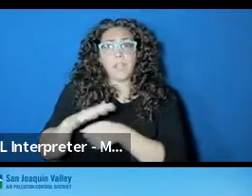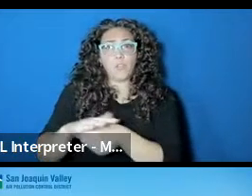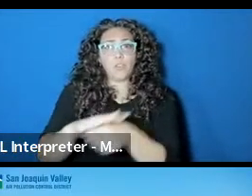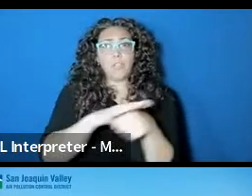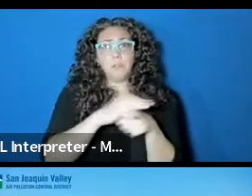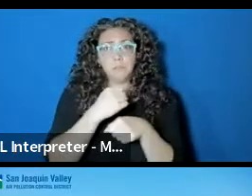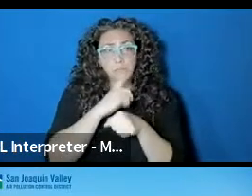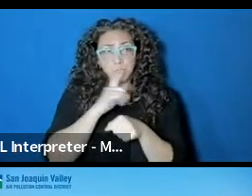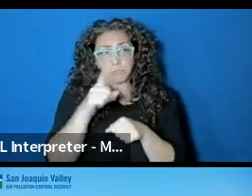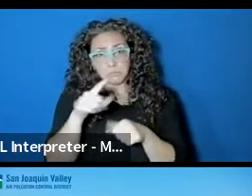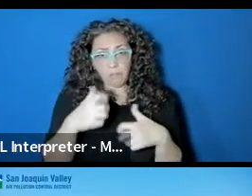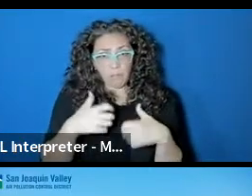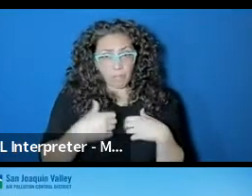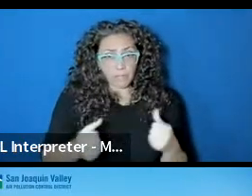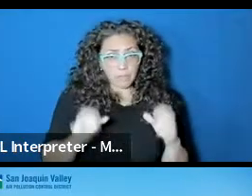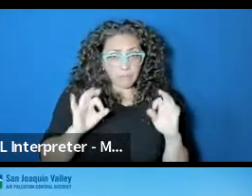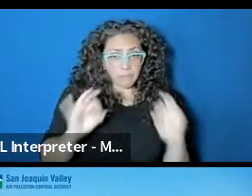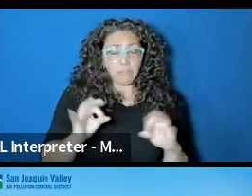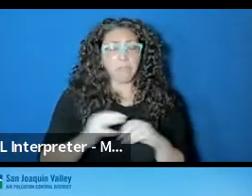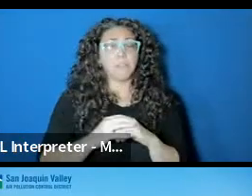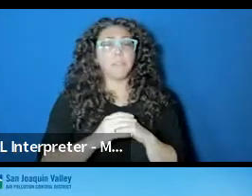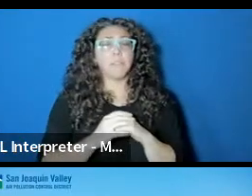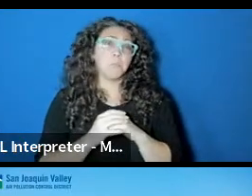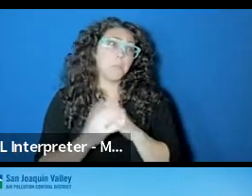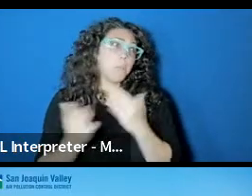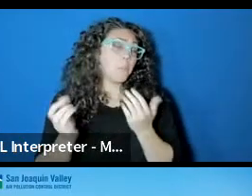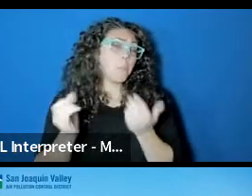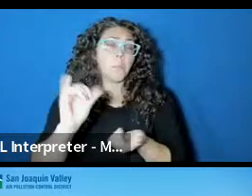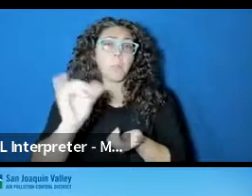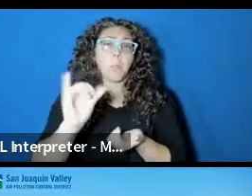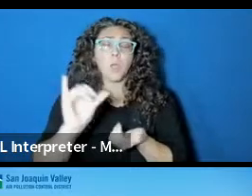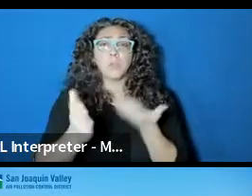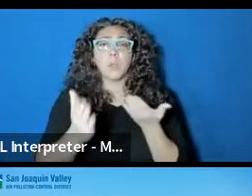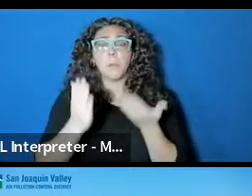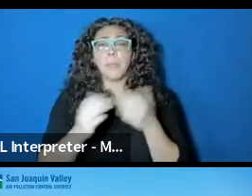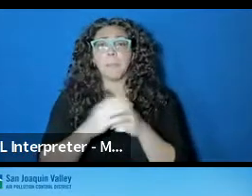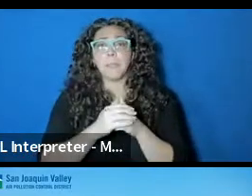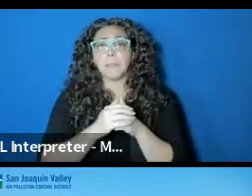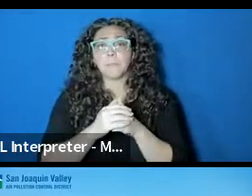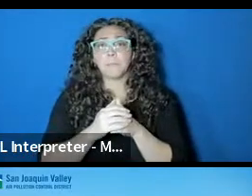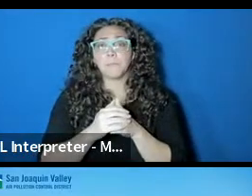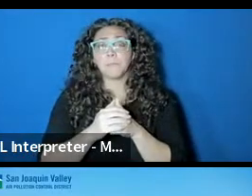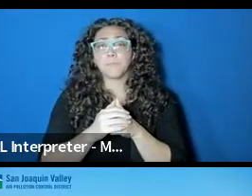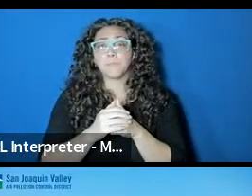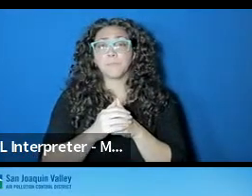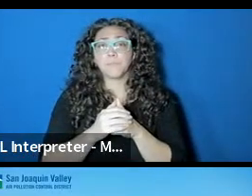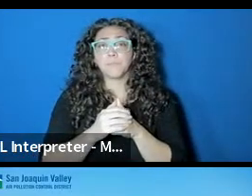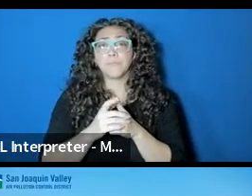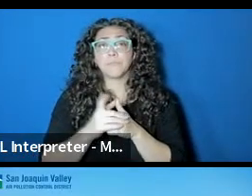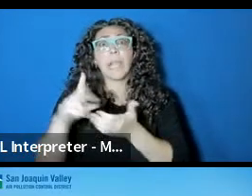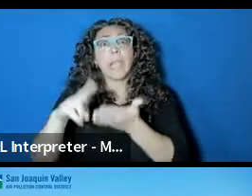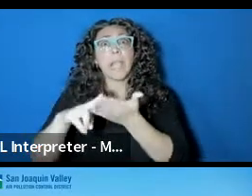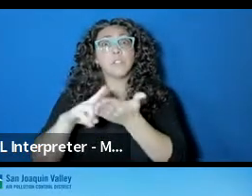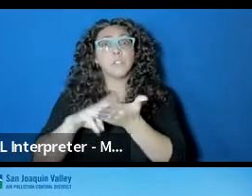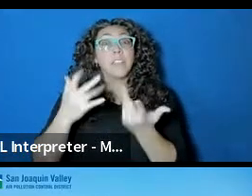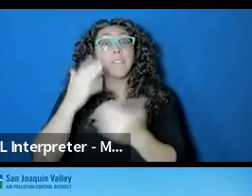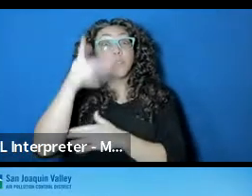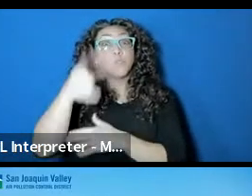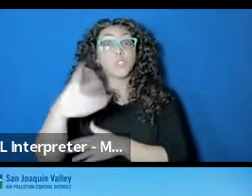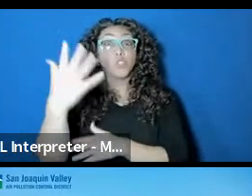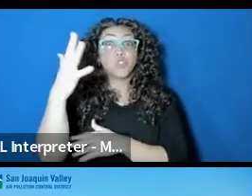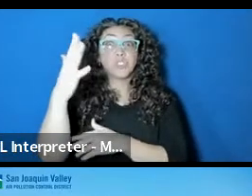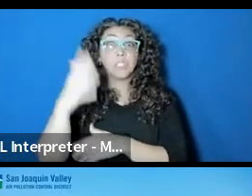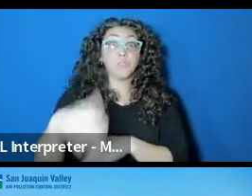are healthy. But it also might look like contracting in the future once these trees grow beyond